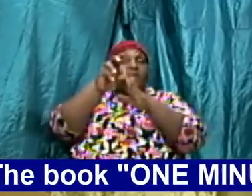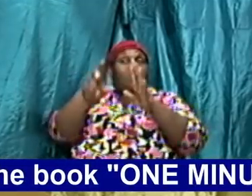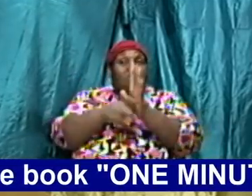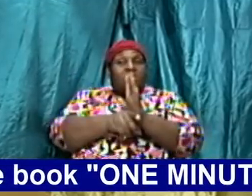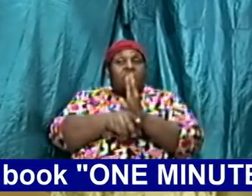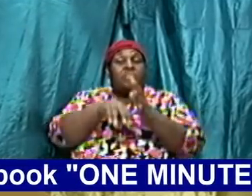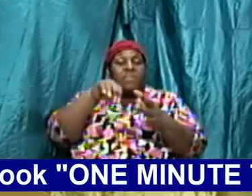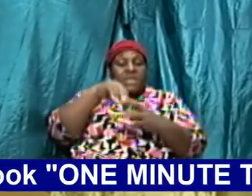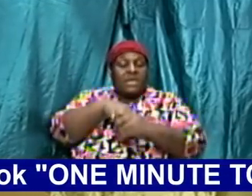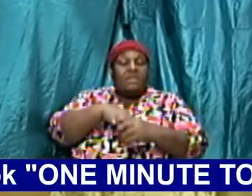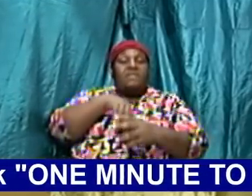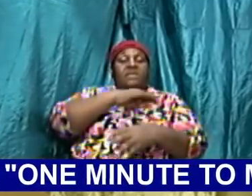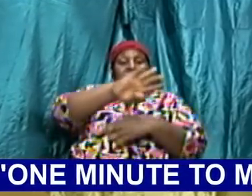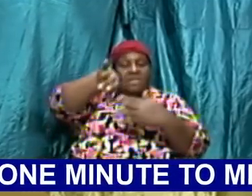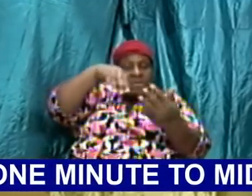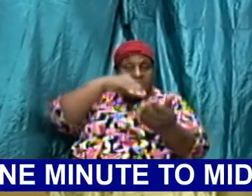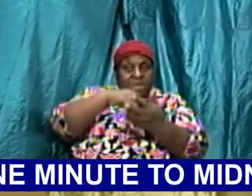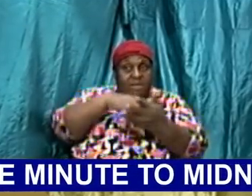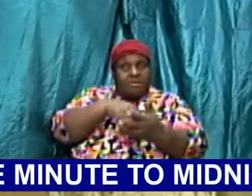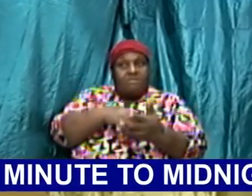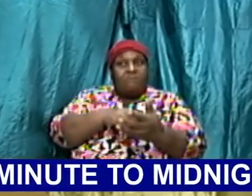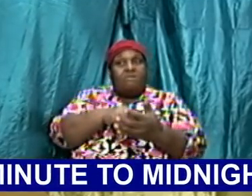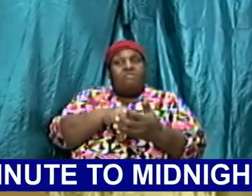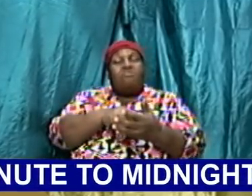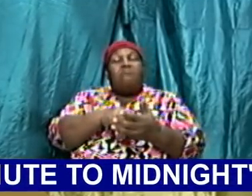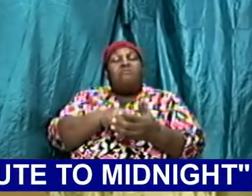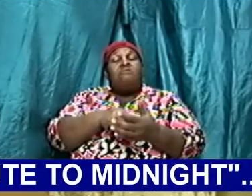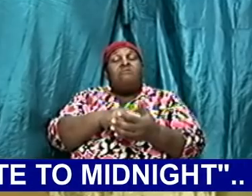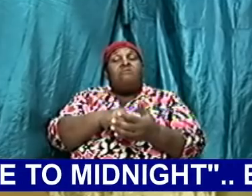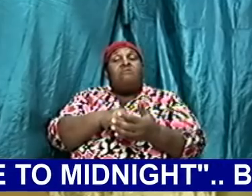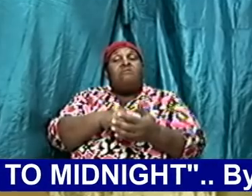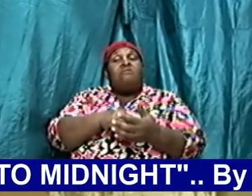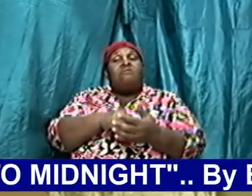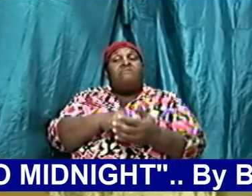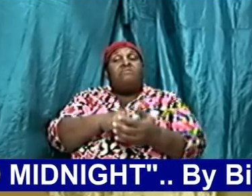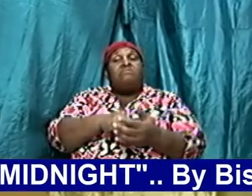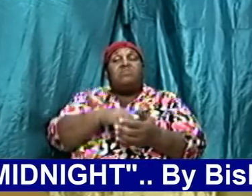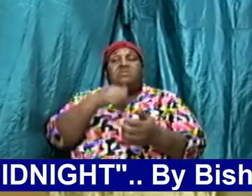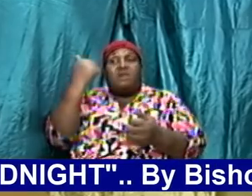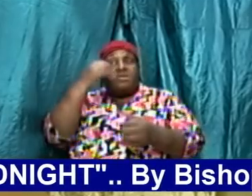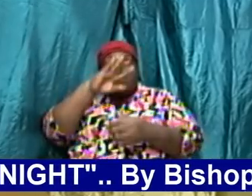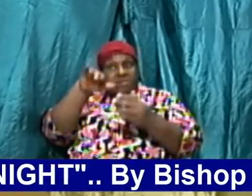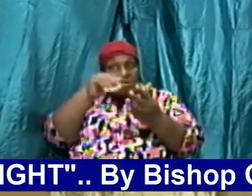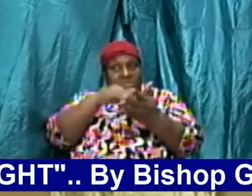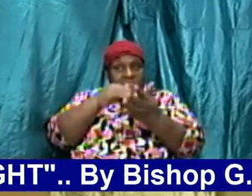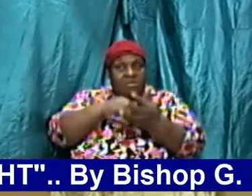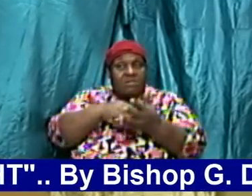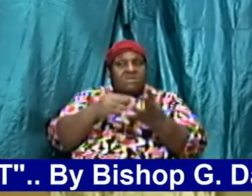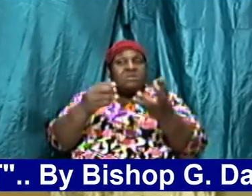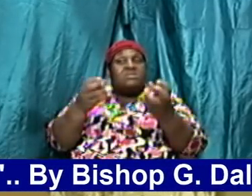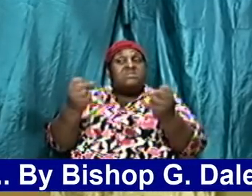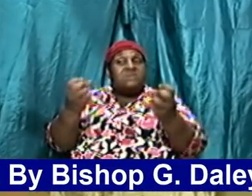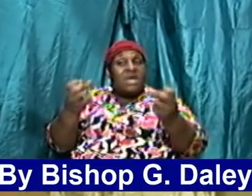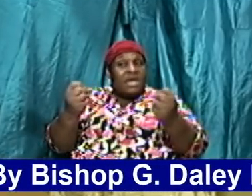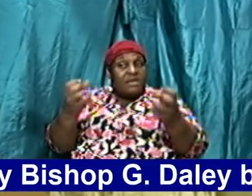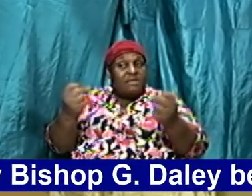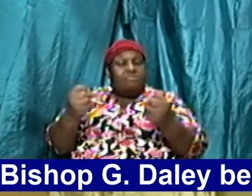middle of the whole covenant, is the Sabbath. We look at the fact that the sign of the